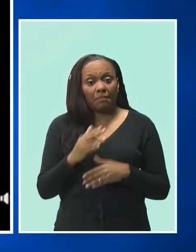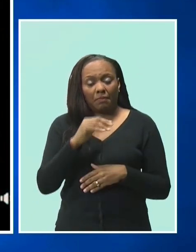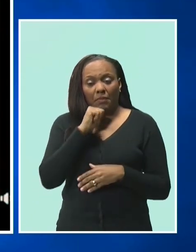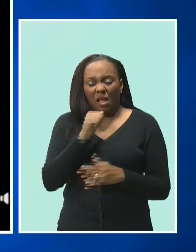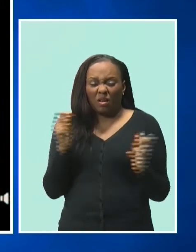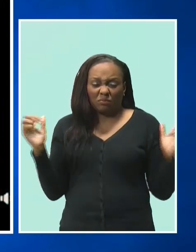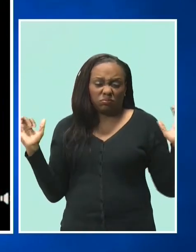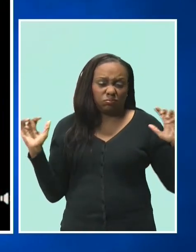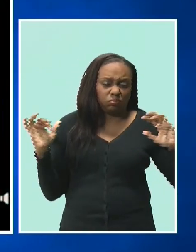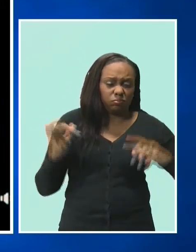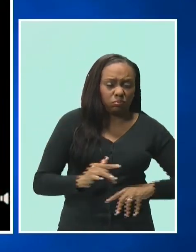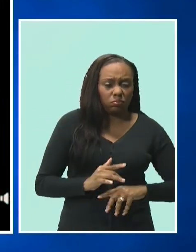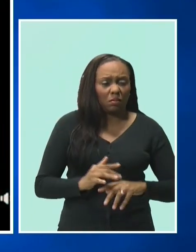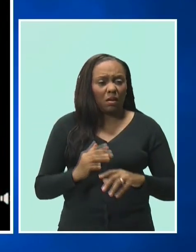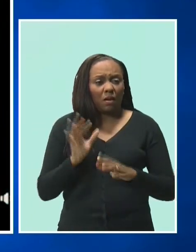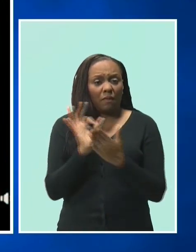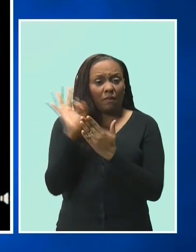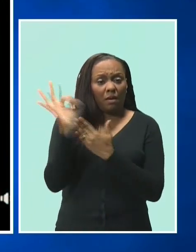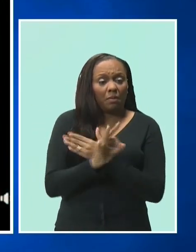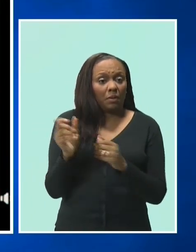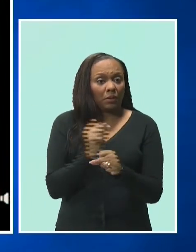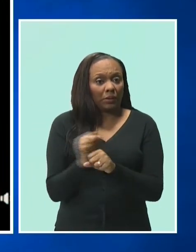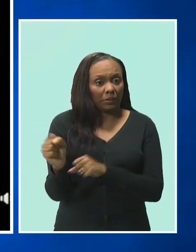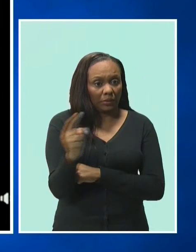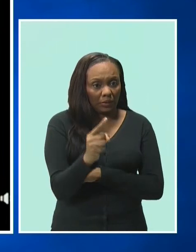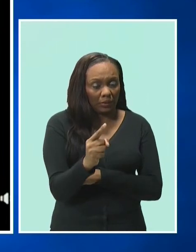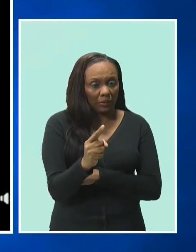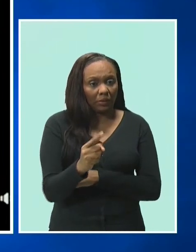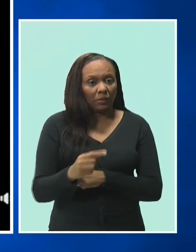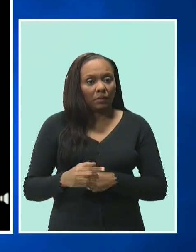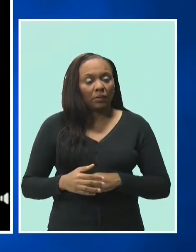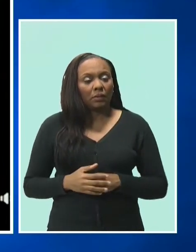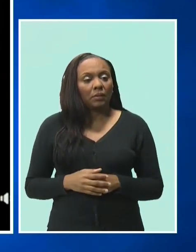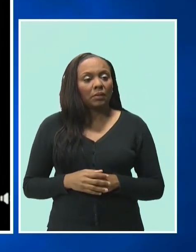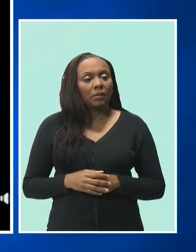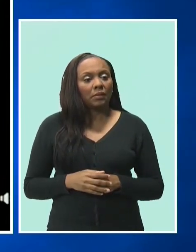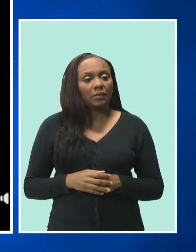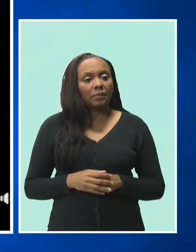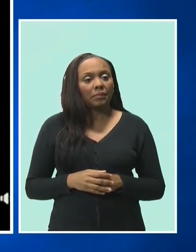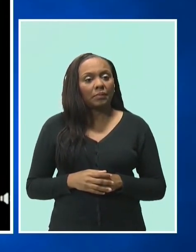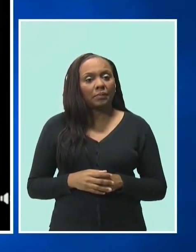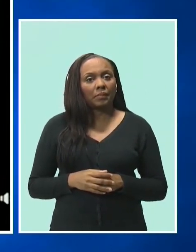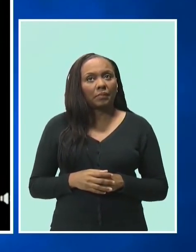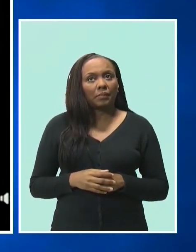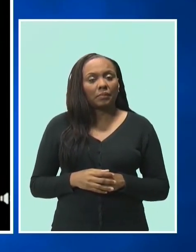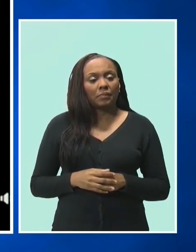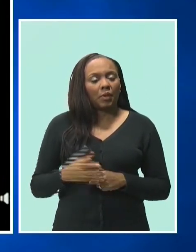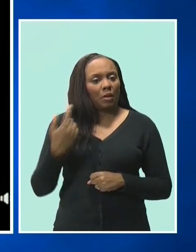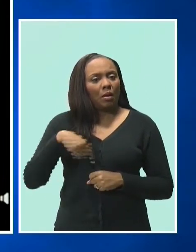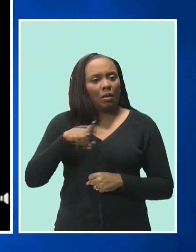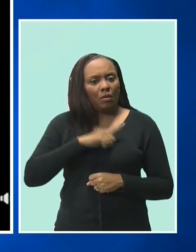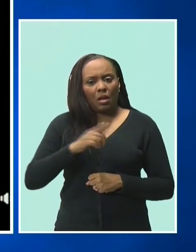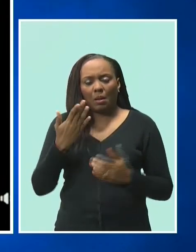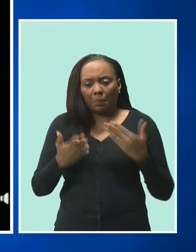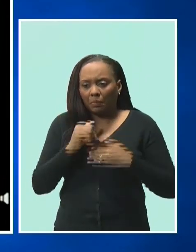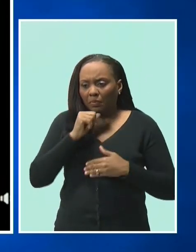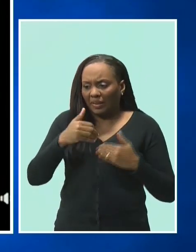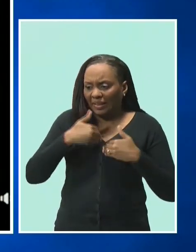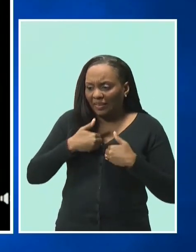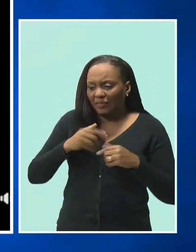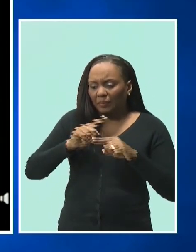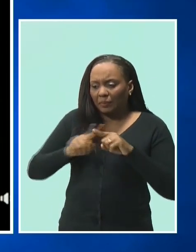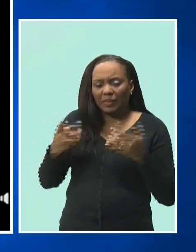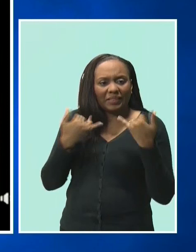February 2021, with the attendant lost opportunity for collective effervescence, the rumbling